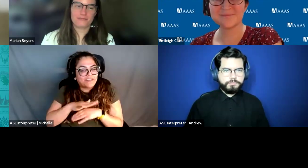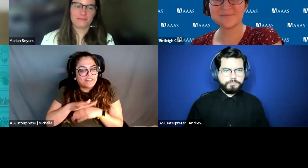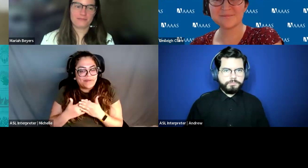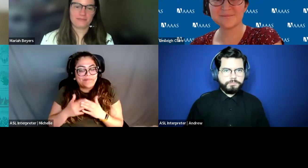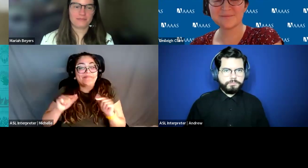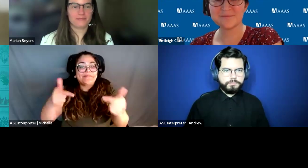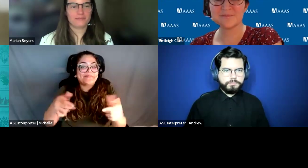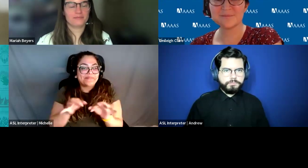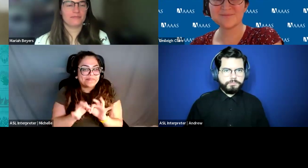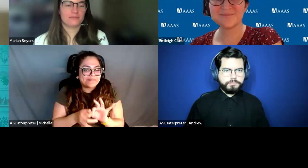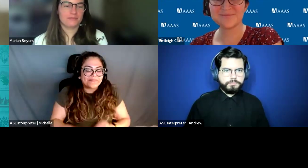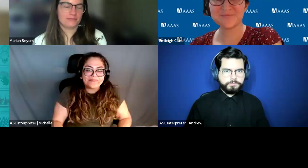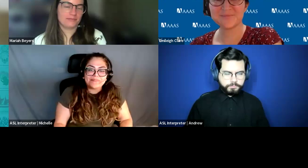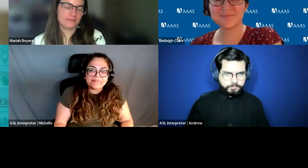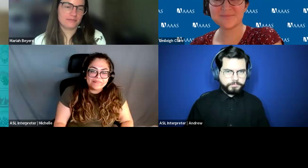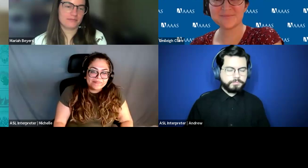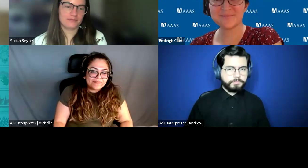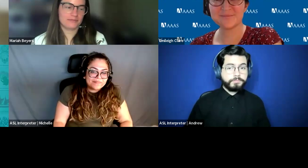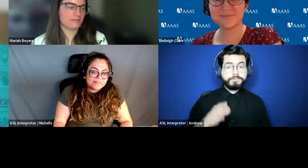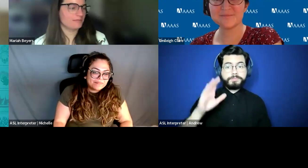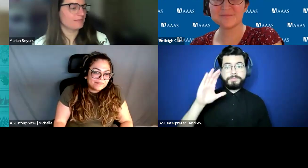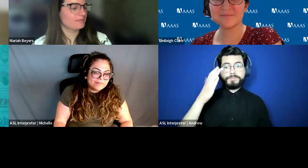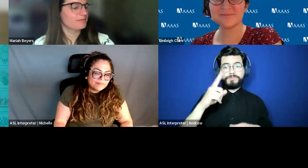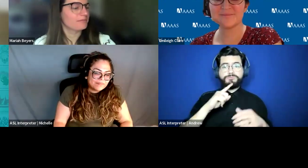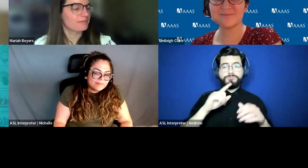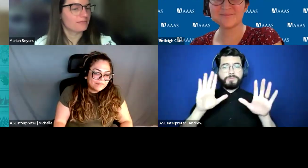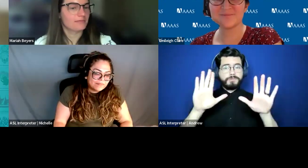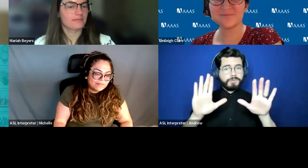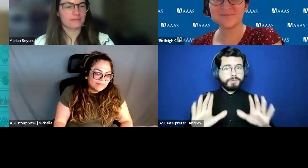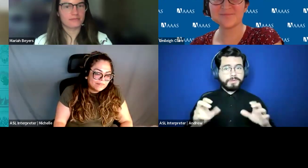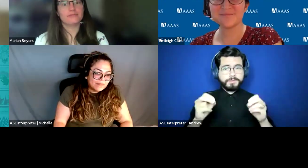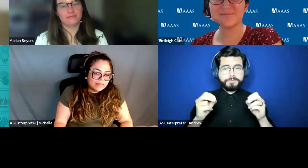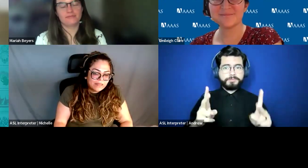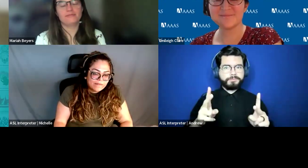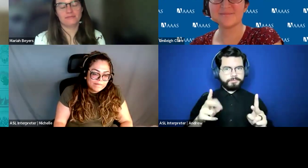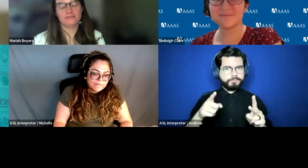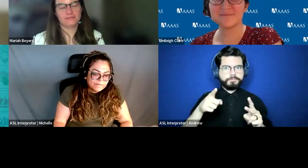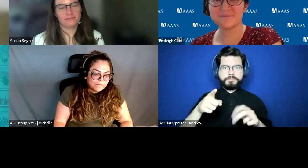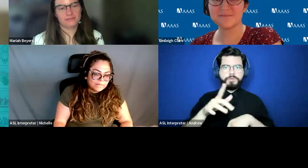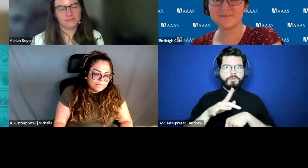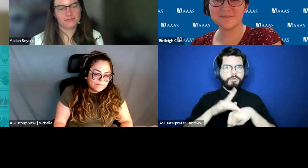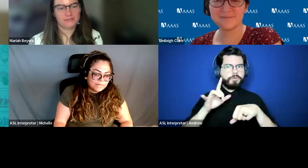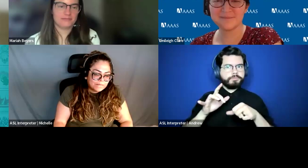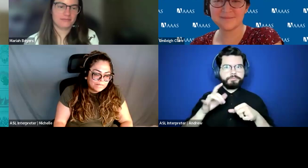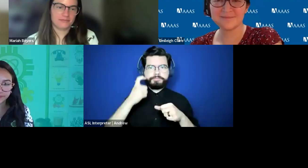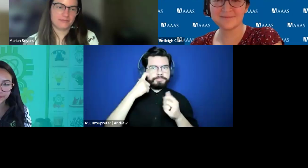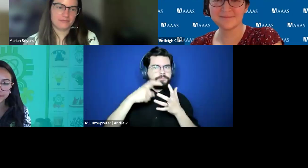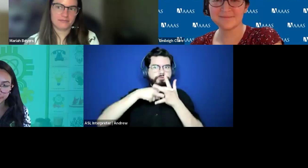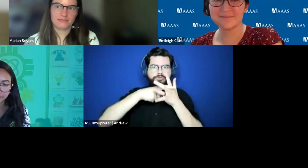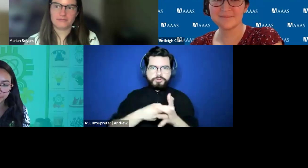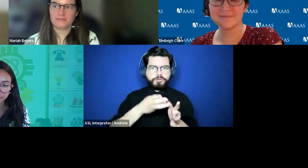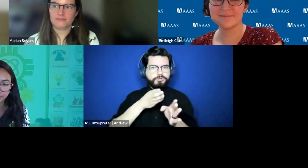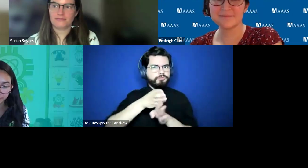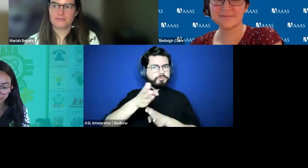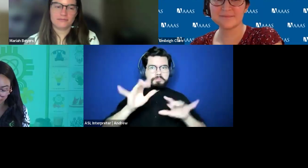Well, those all sound like great opportunities to get involved, and you can get involved so early on in your careers to make those connections and build on